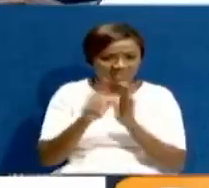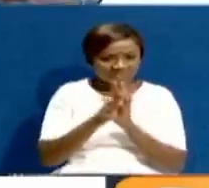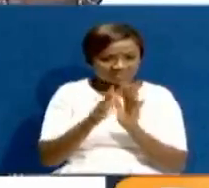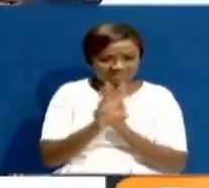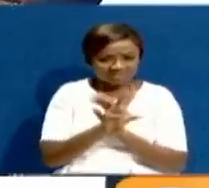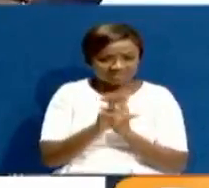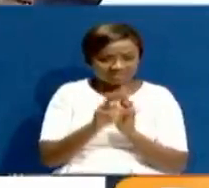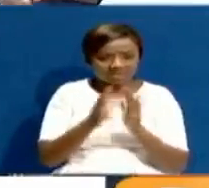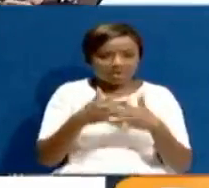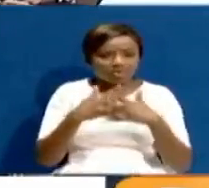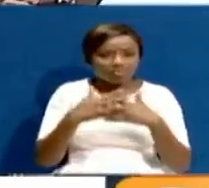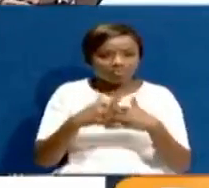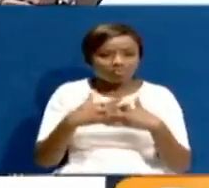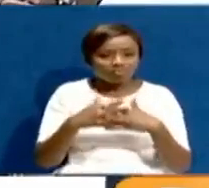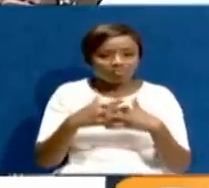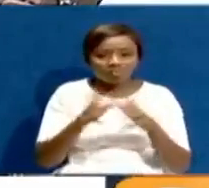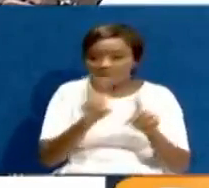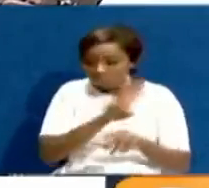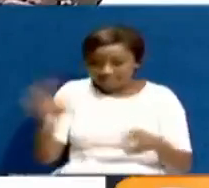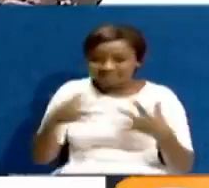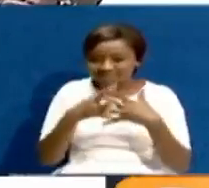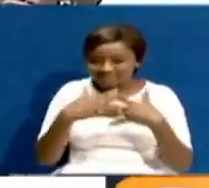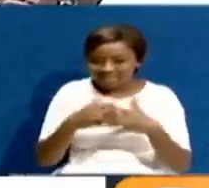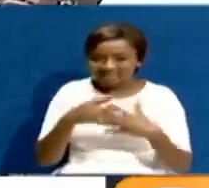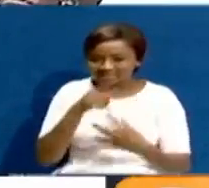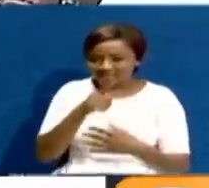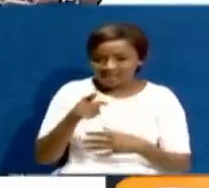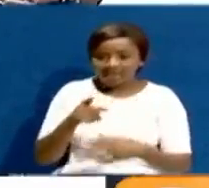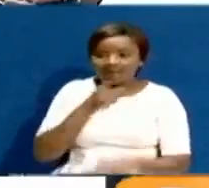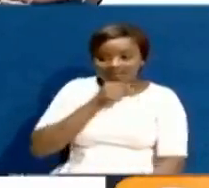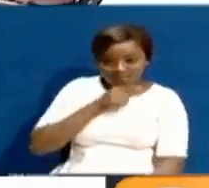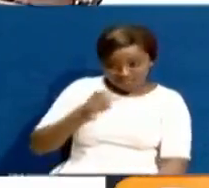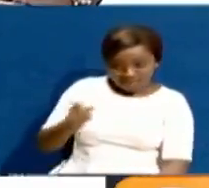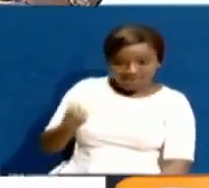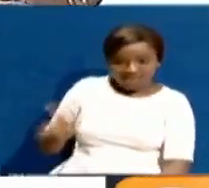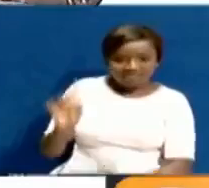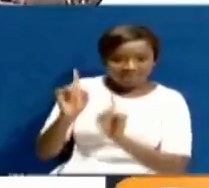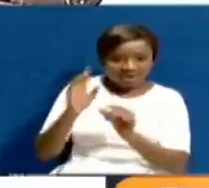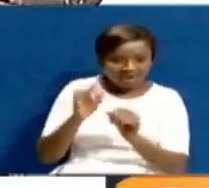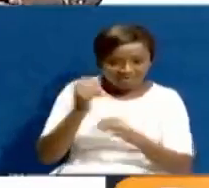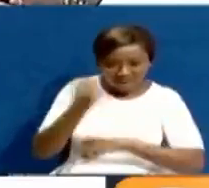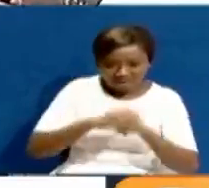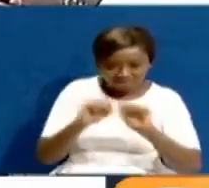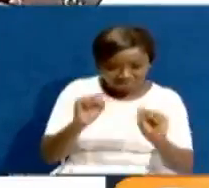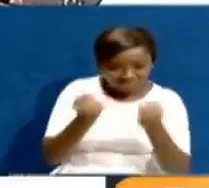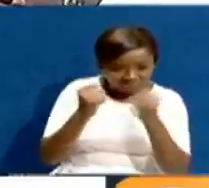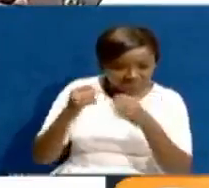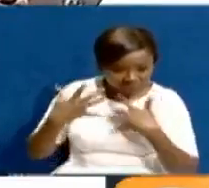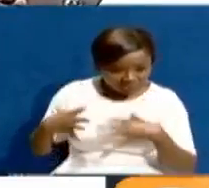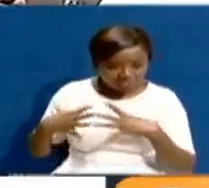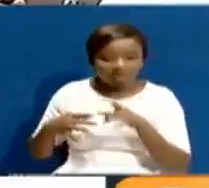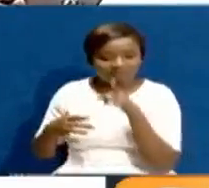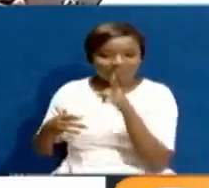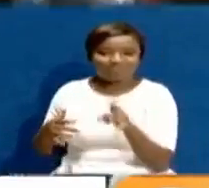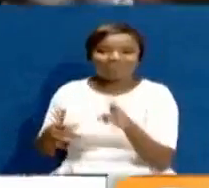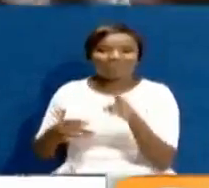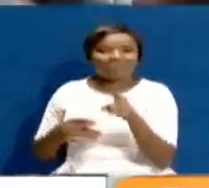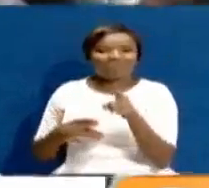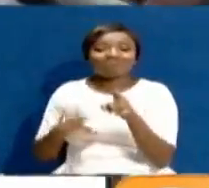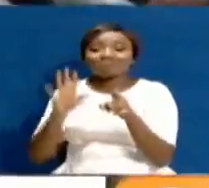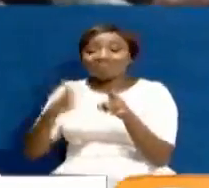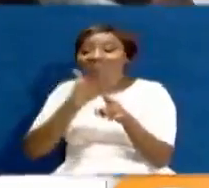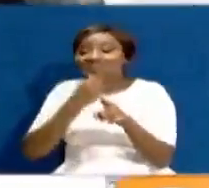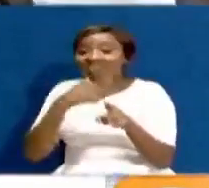The late Garissa Senator Yusuf Haji's son has been promised to carry the leadership mantle left behind by his father.